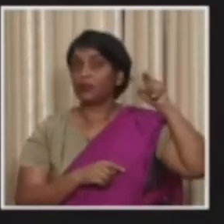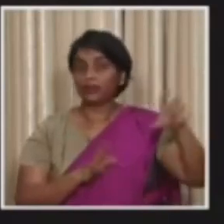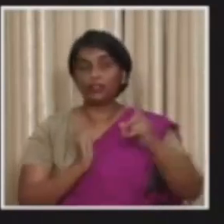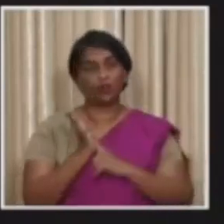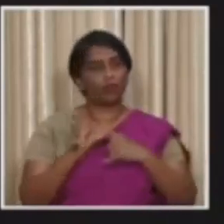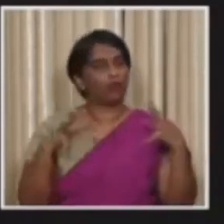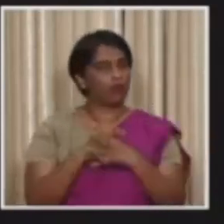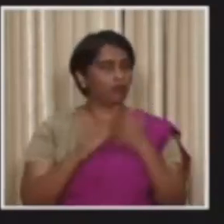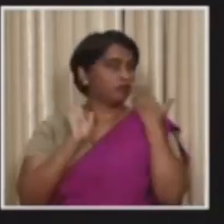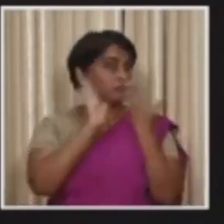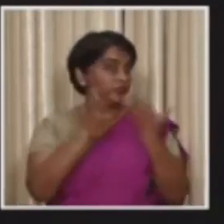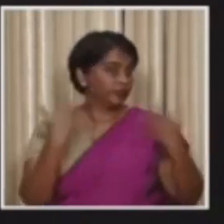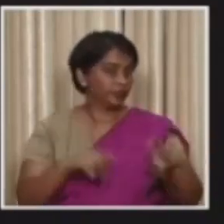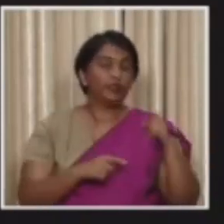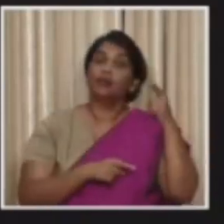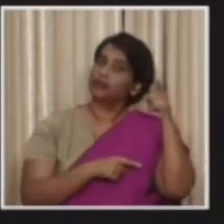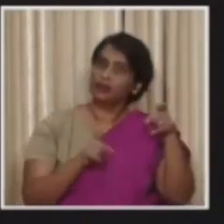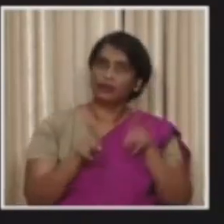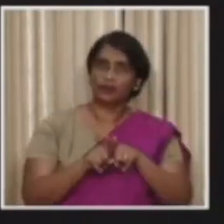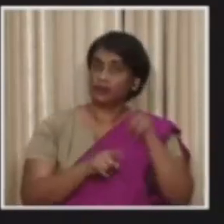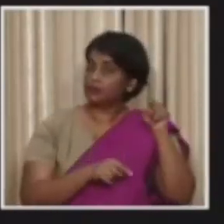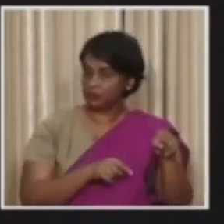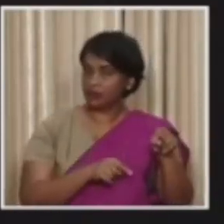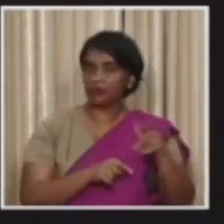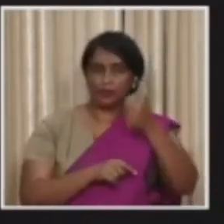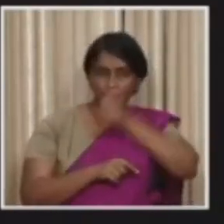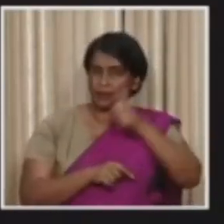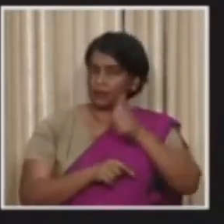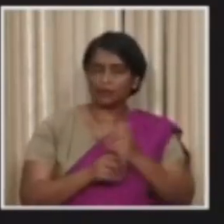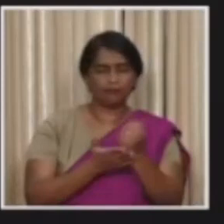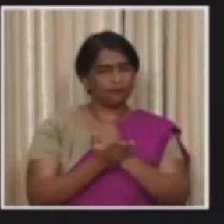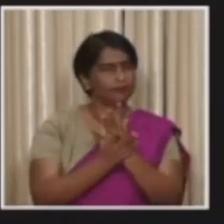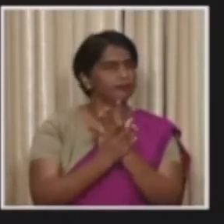has almost eliminated corruption and become one of the most